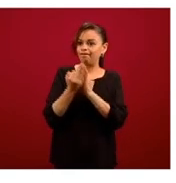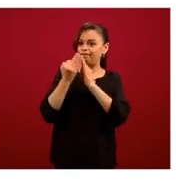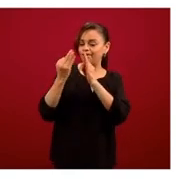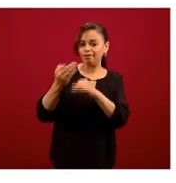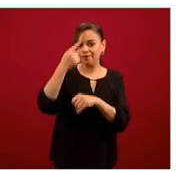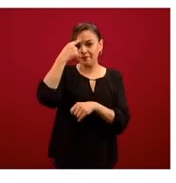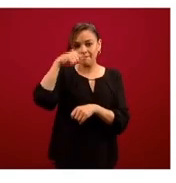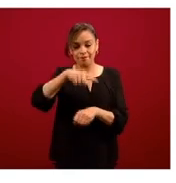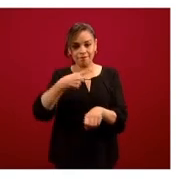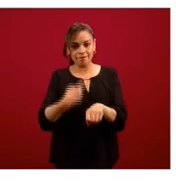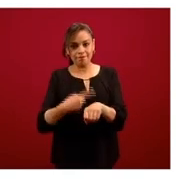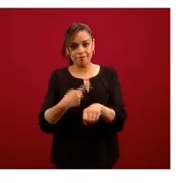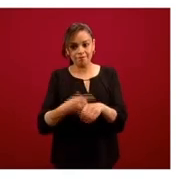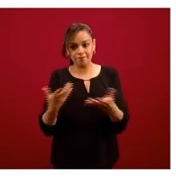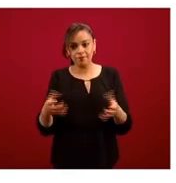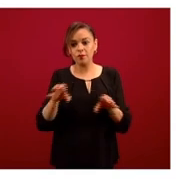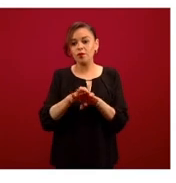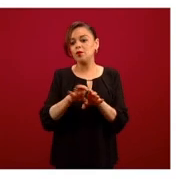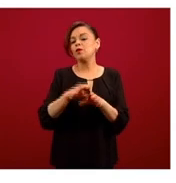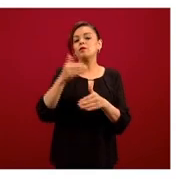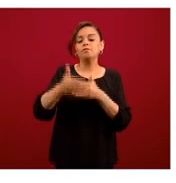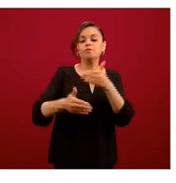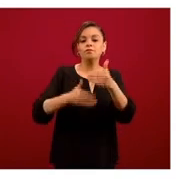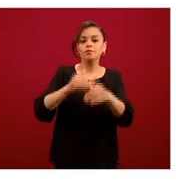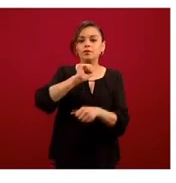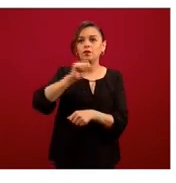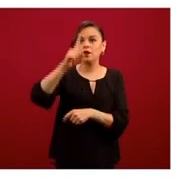have millionaire transferences into